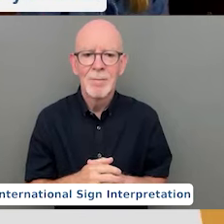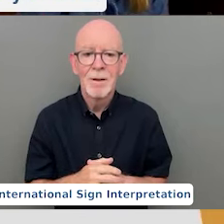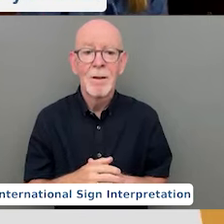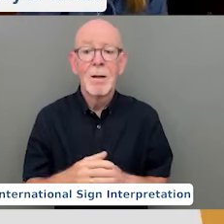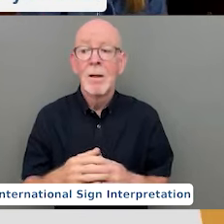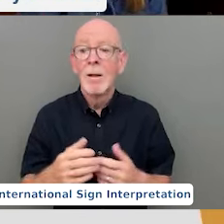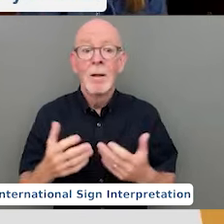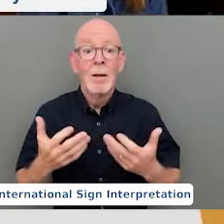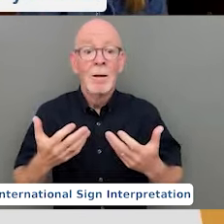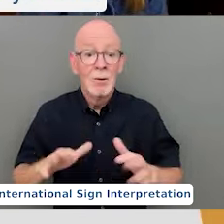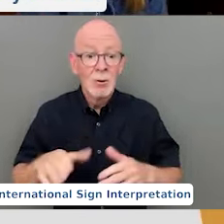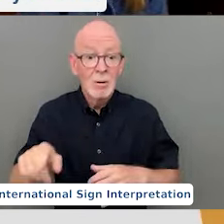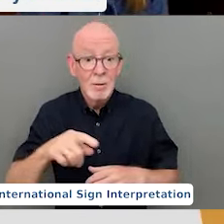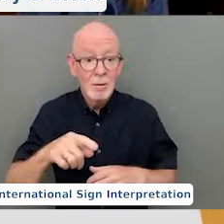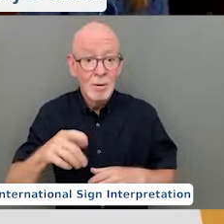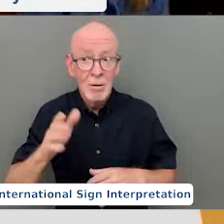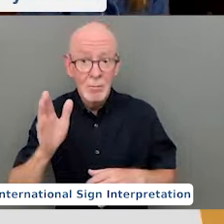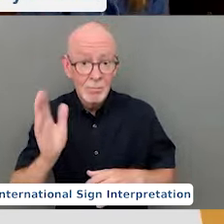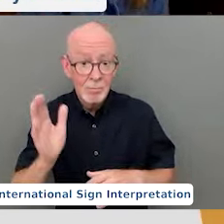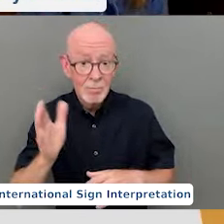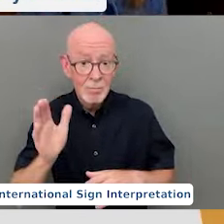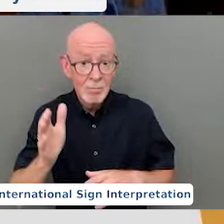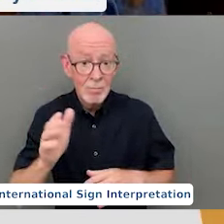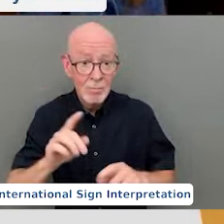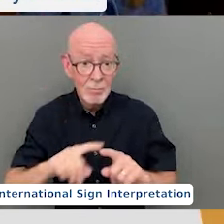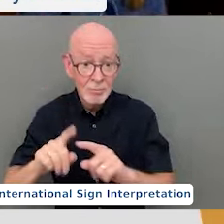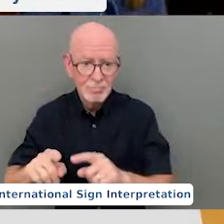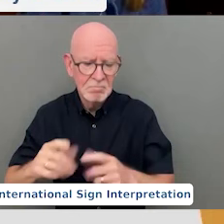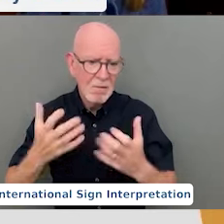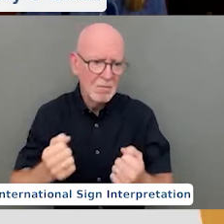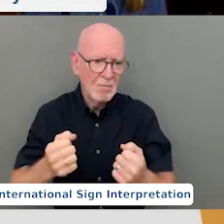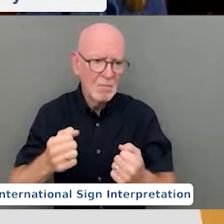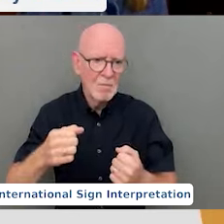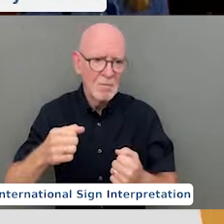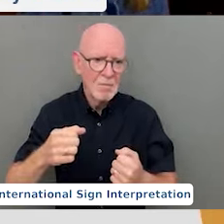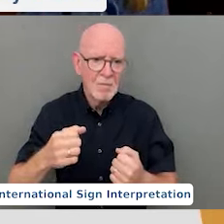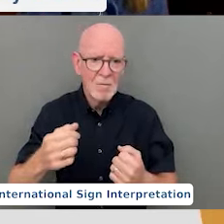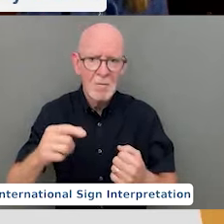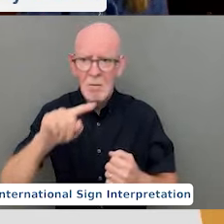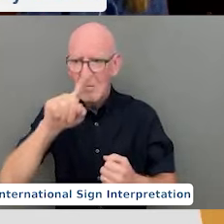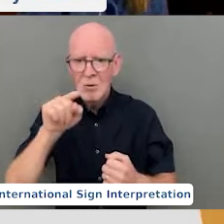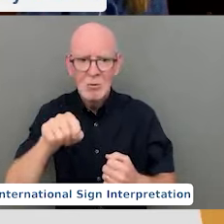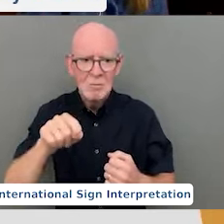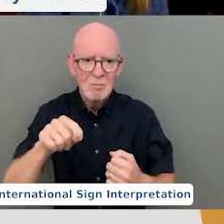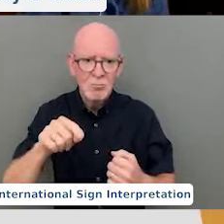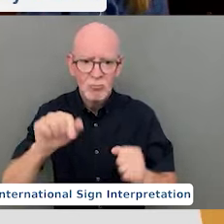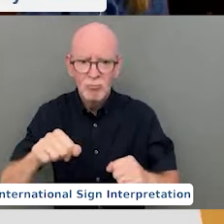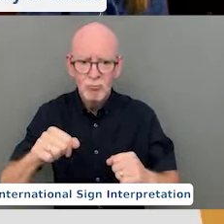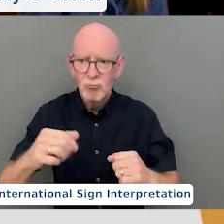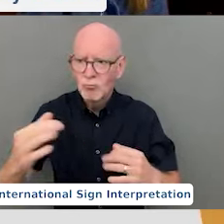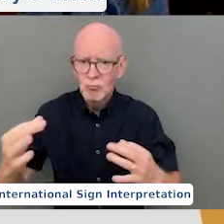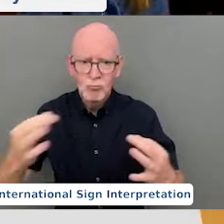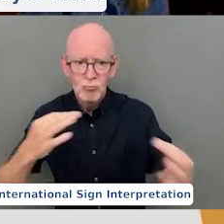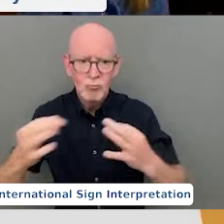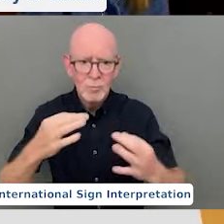their presentations, we'll have a question and answer session at the end of the webinar. So please, if you do have any questions for our speakers, please